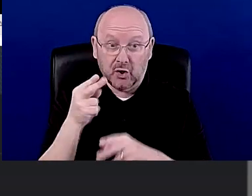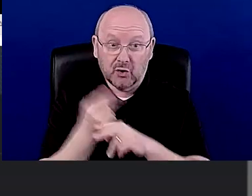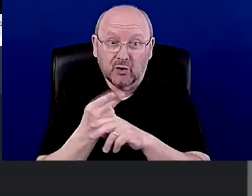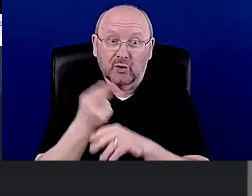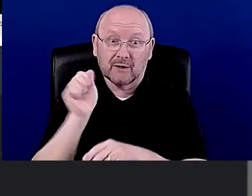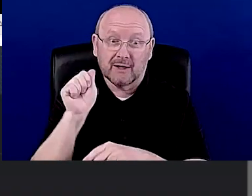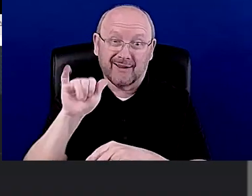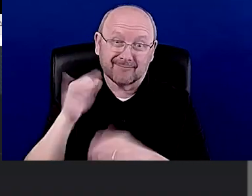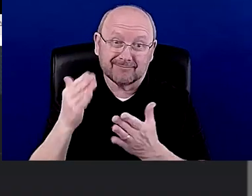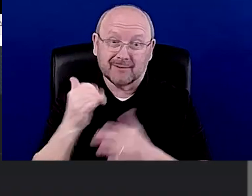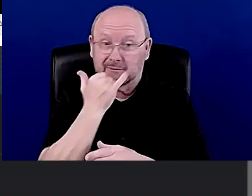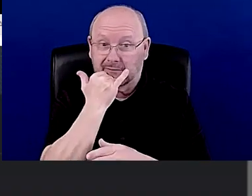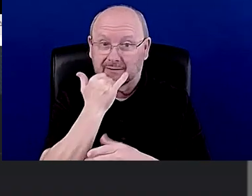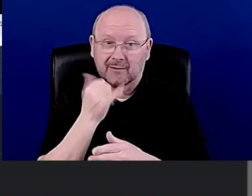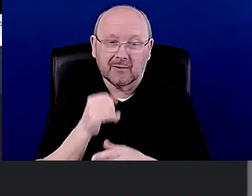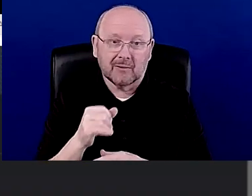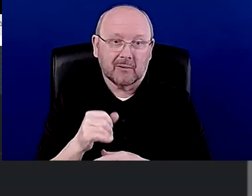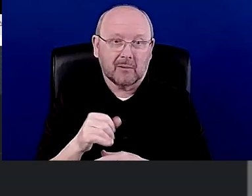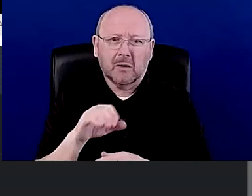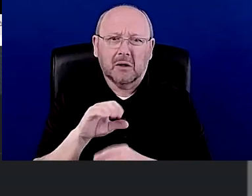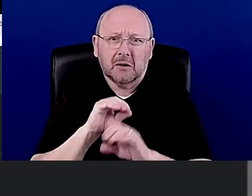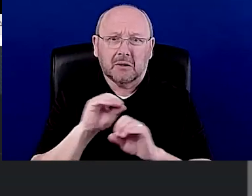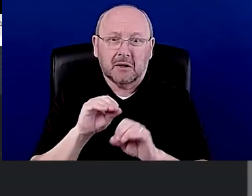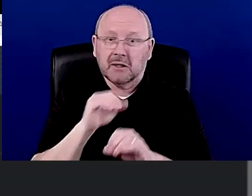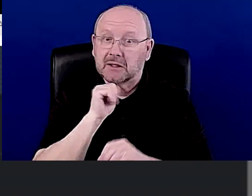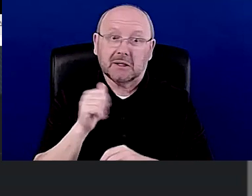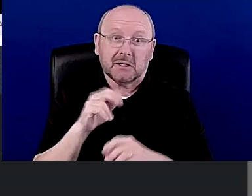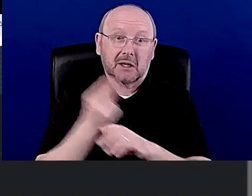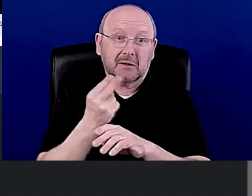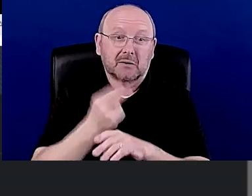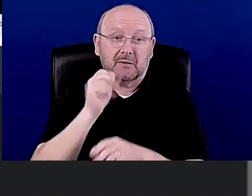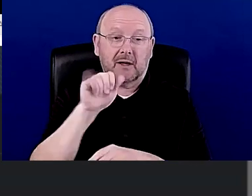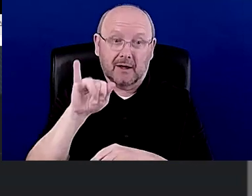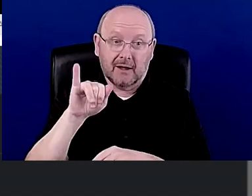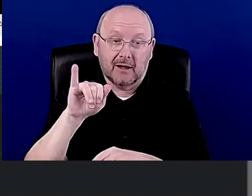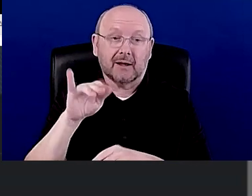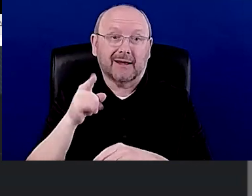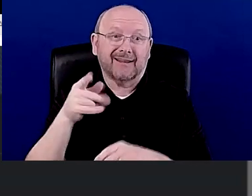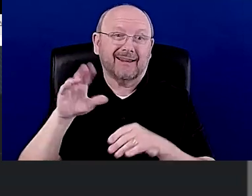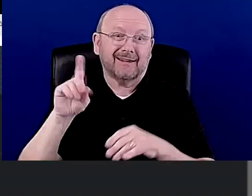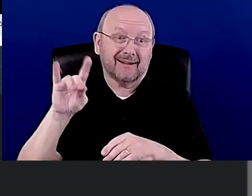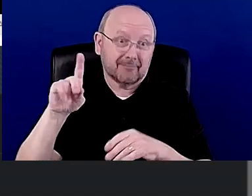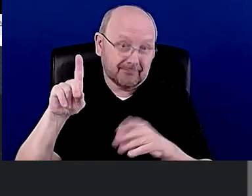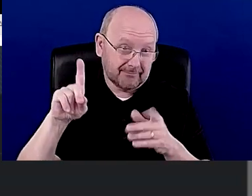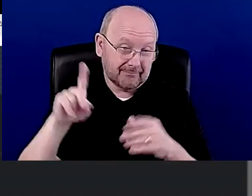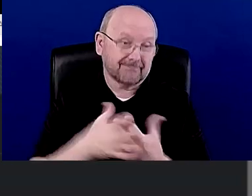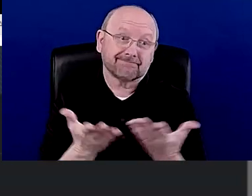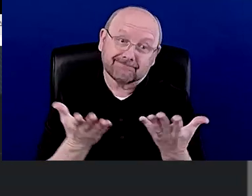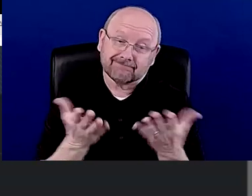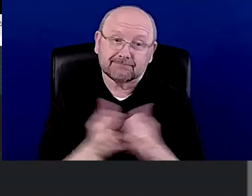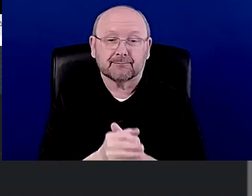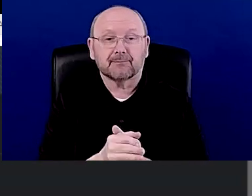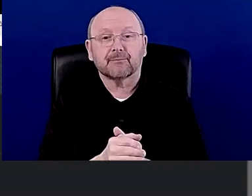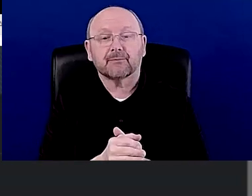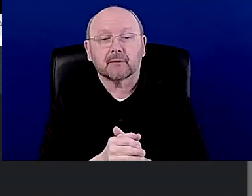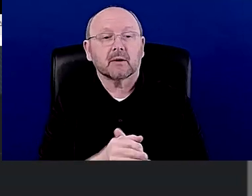work with an instructor and I was very interested in that there was a possible software. There is